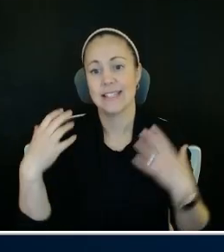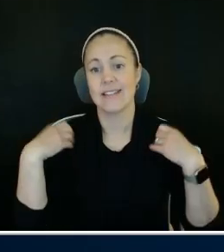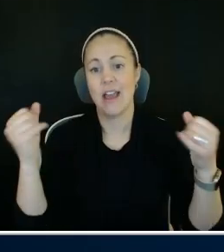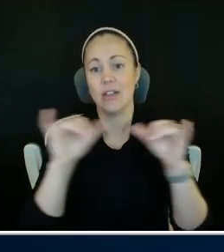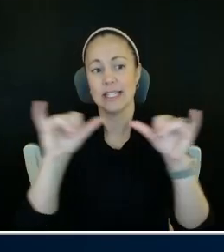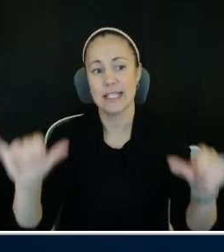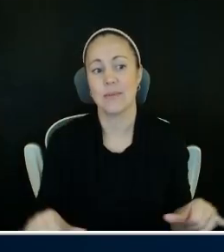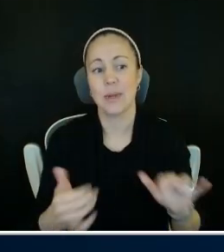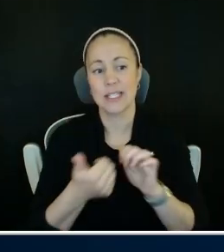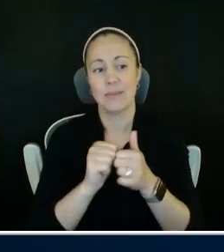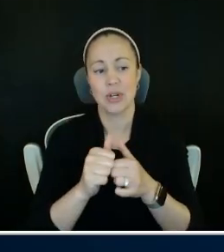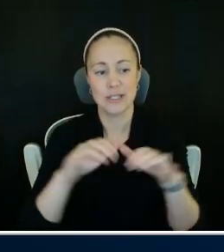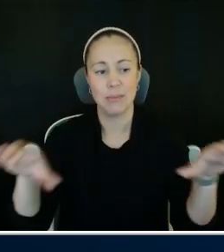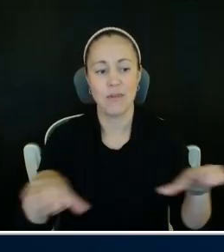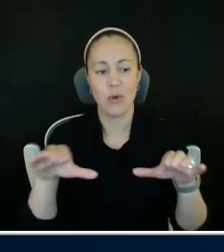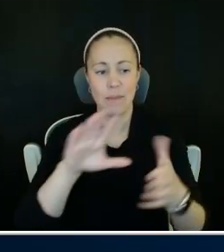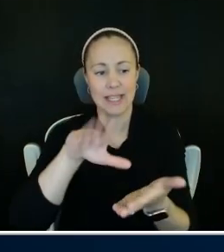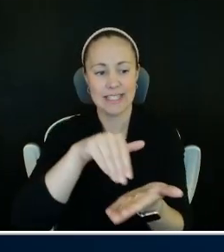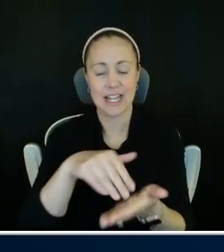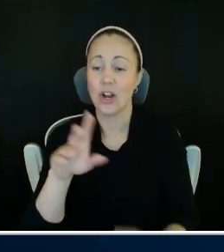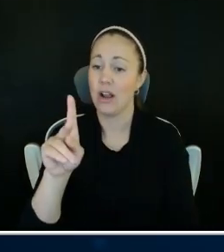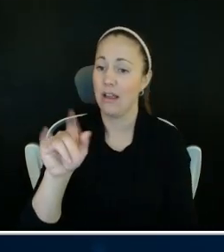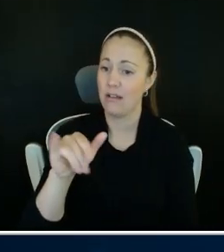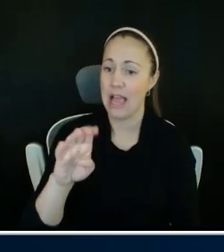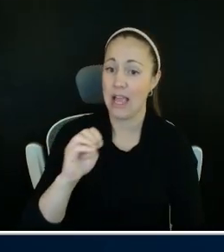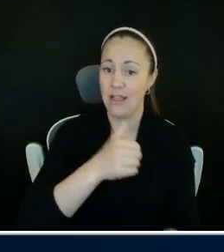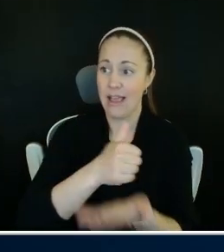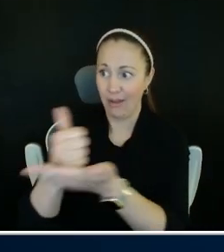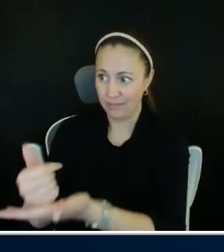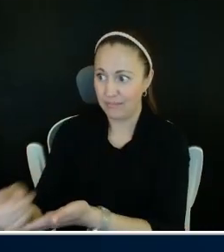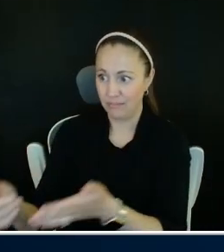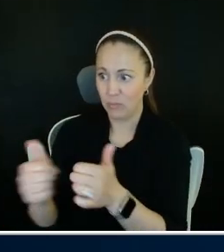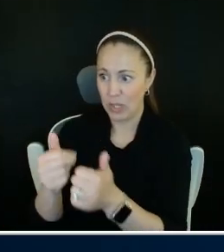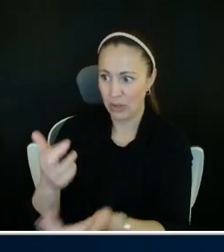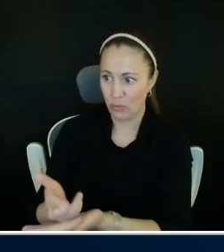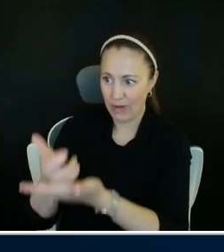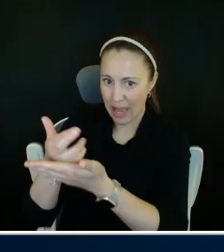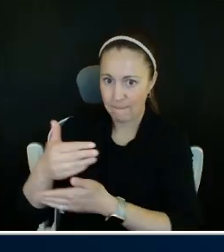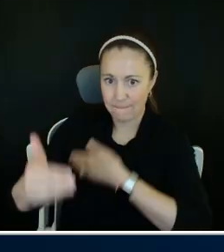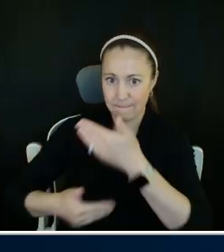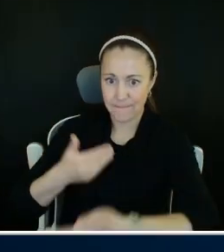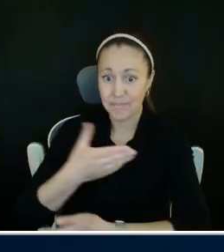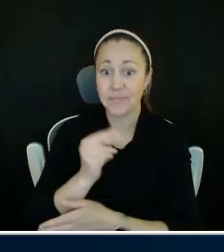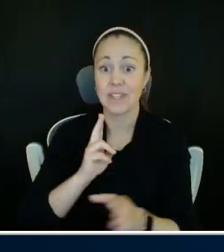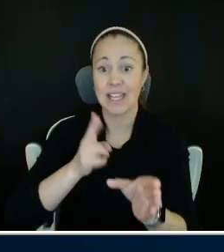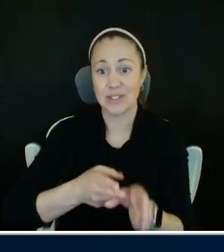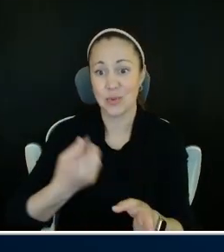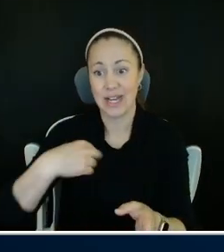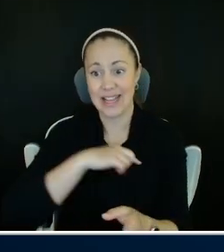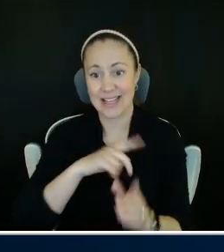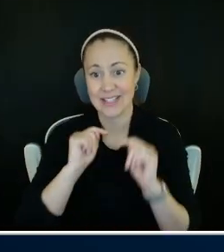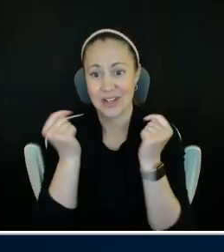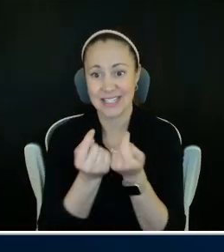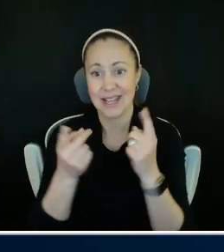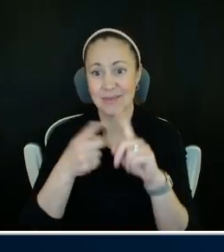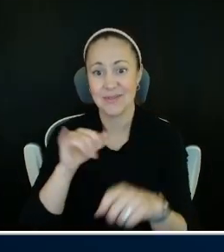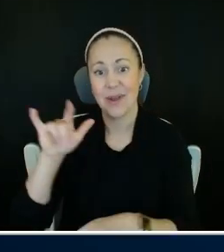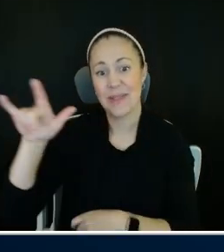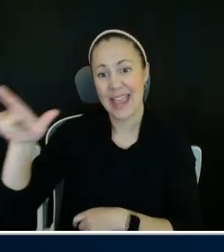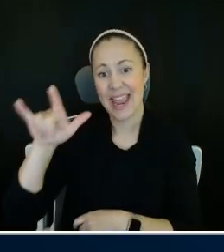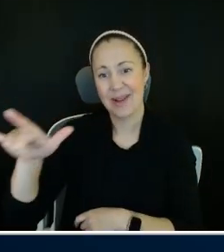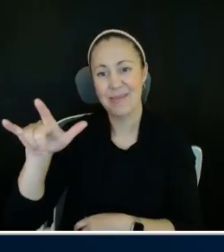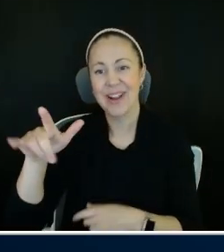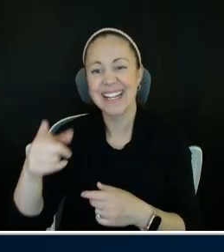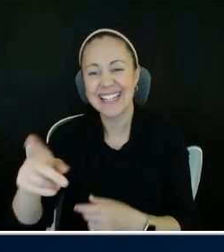Performance Center, and Kyle helped Lael through her rehab. And joining us via Teams from the airport lounge is Dr. Vincent